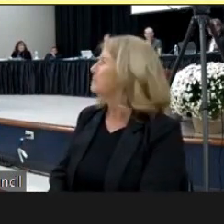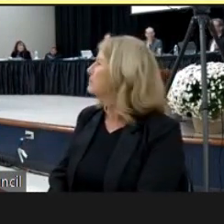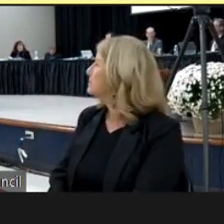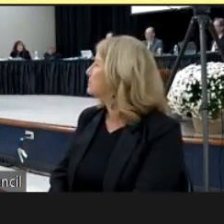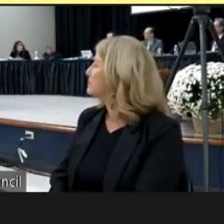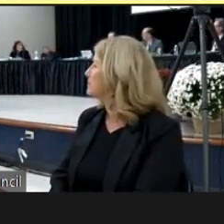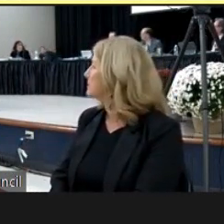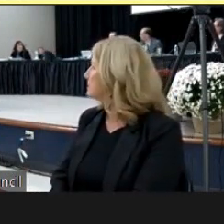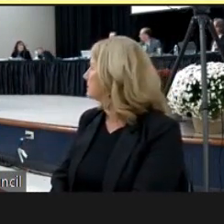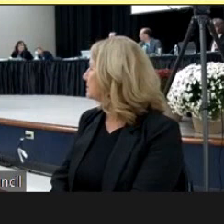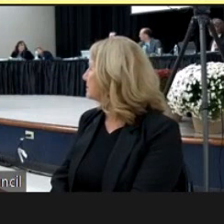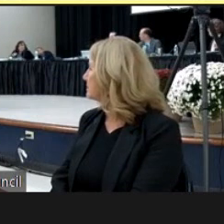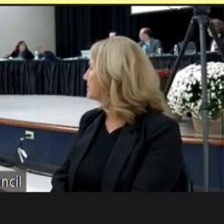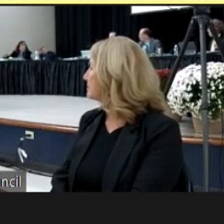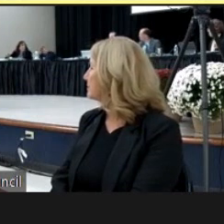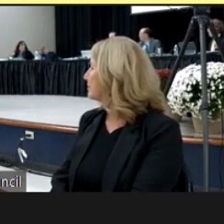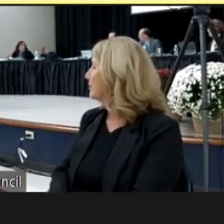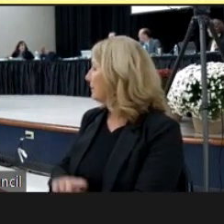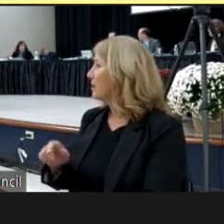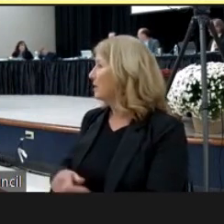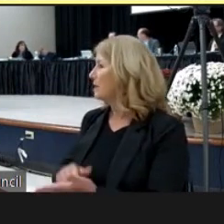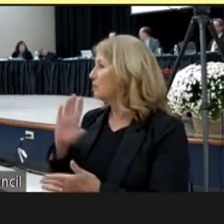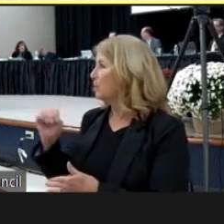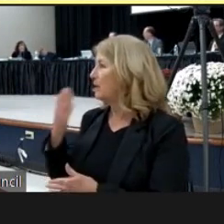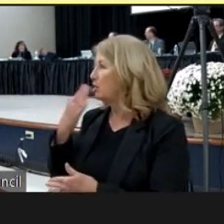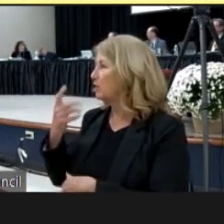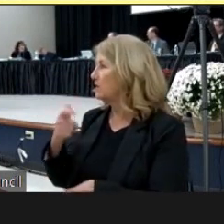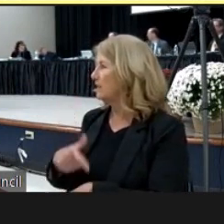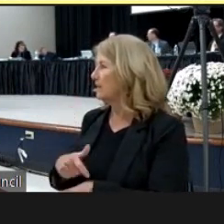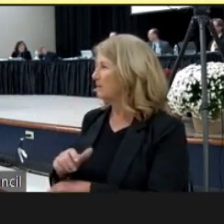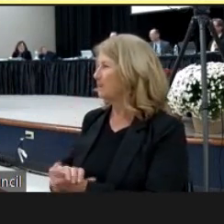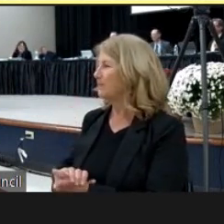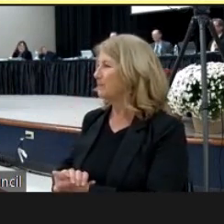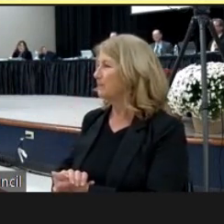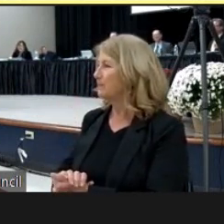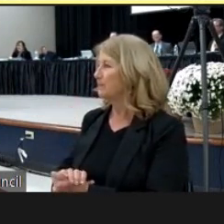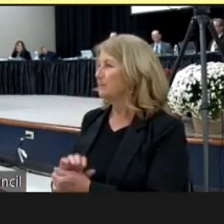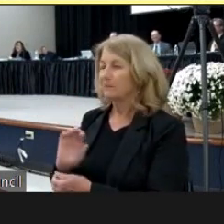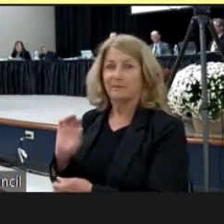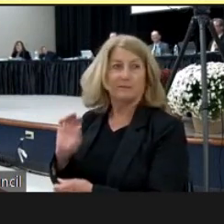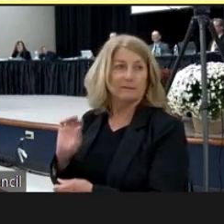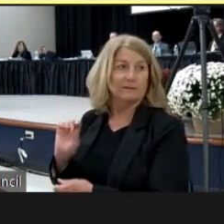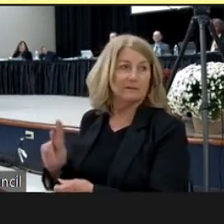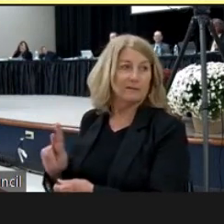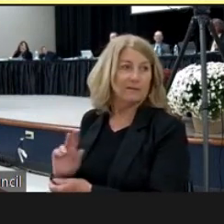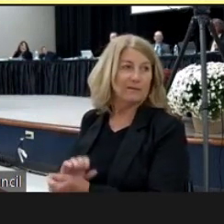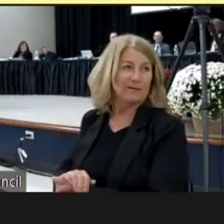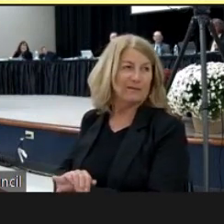This would have been a good time. It's a big presentation.